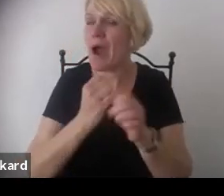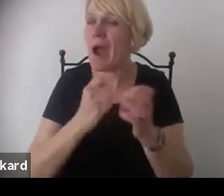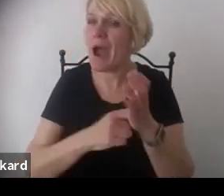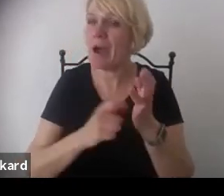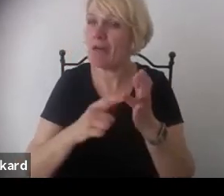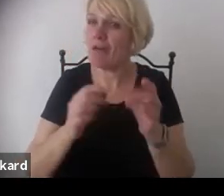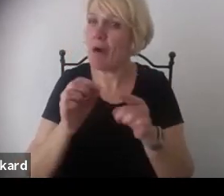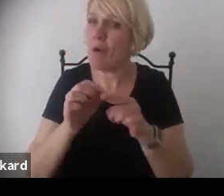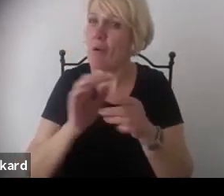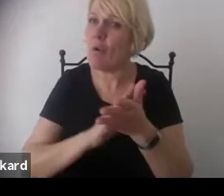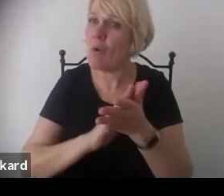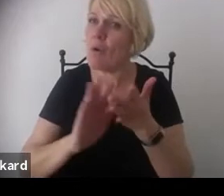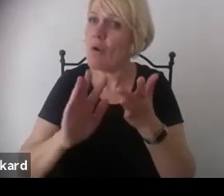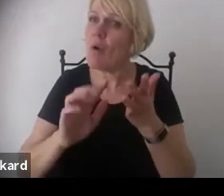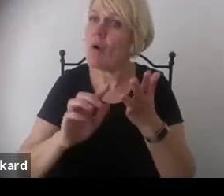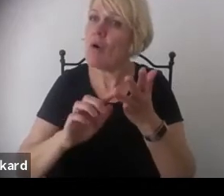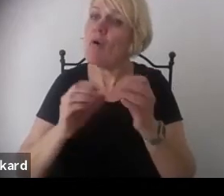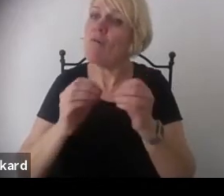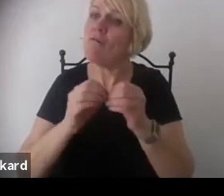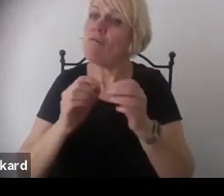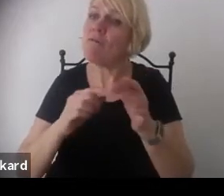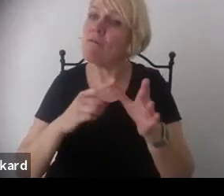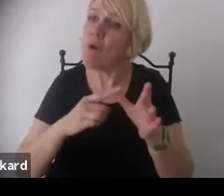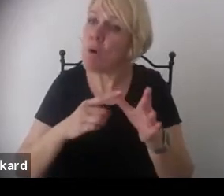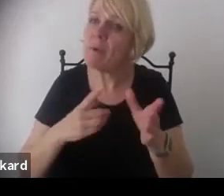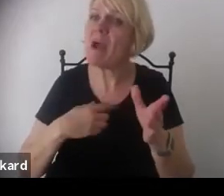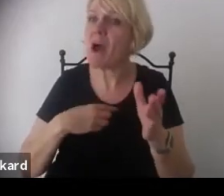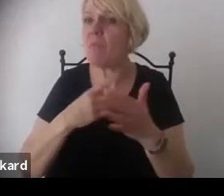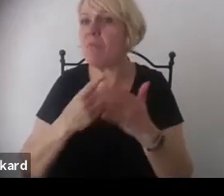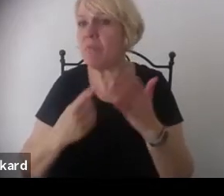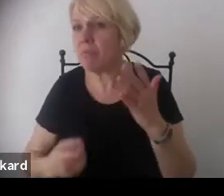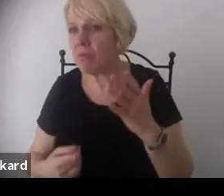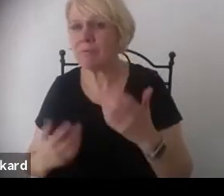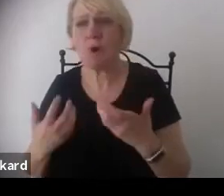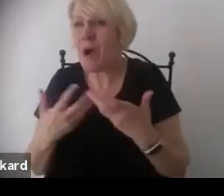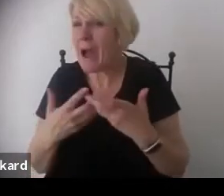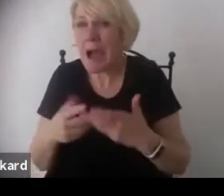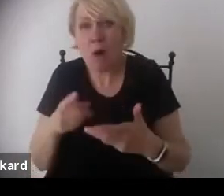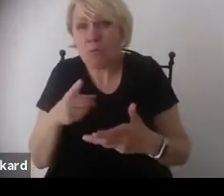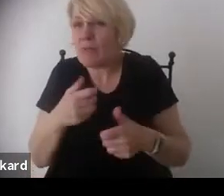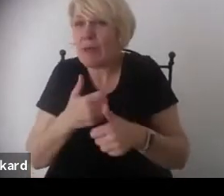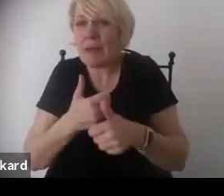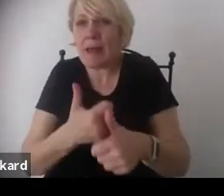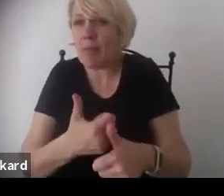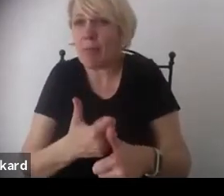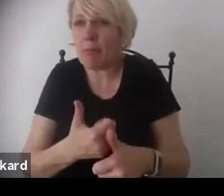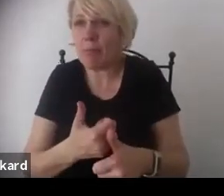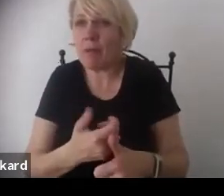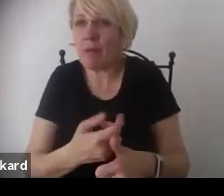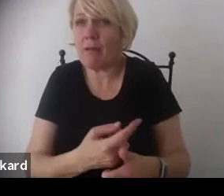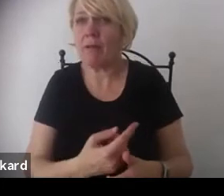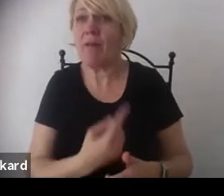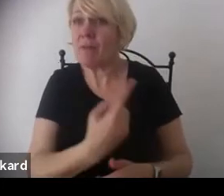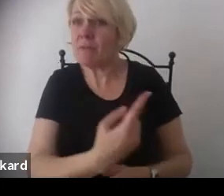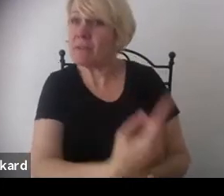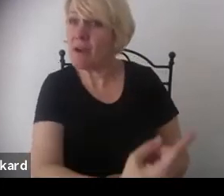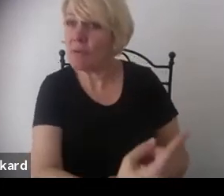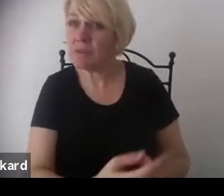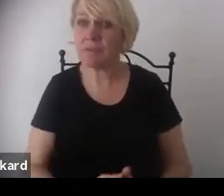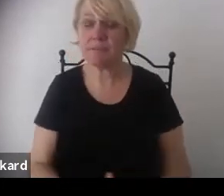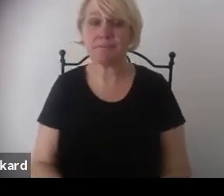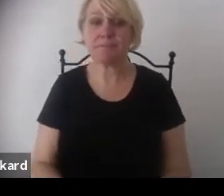now. How do they help themselves? Yeah, so in many ways, I think the general